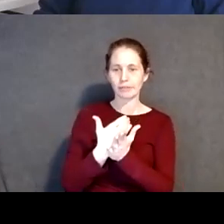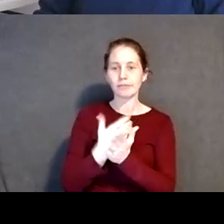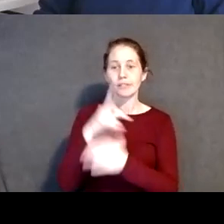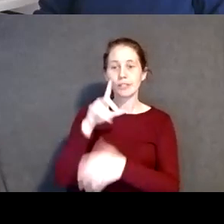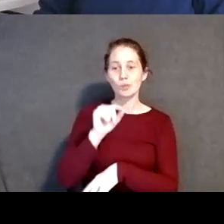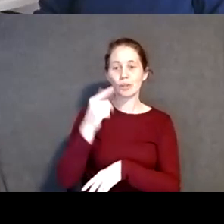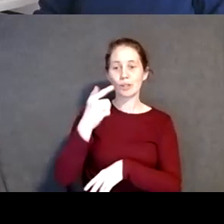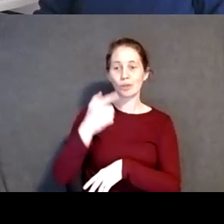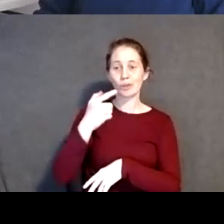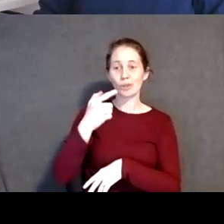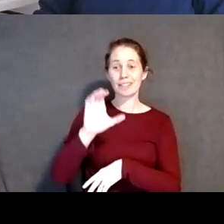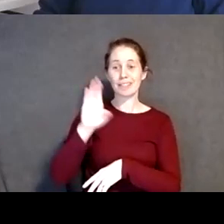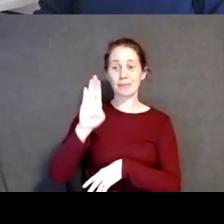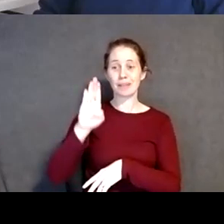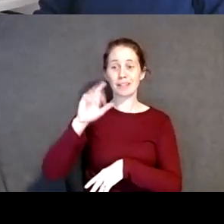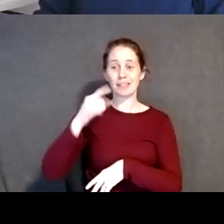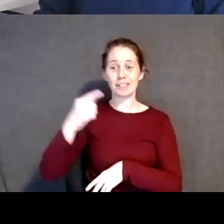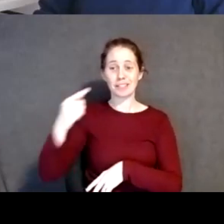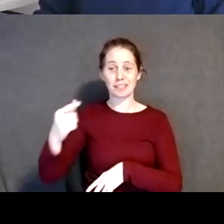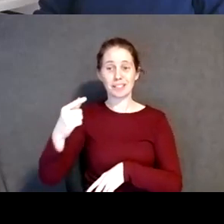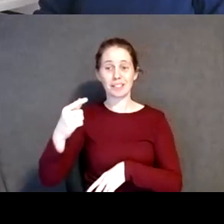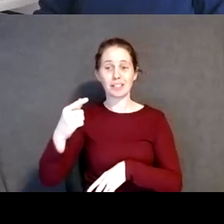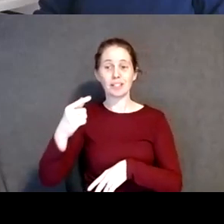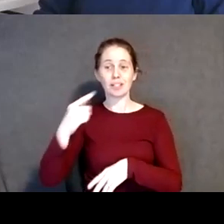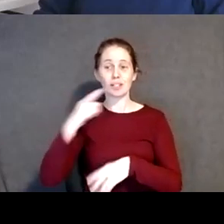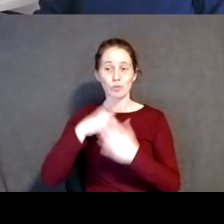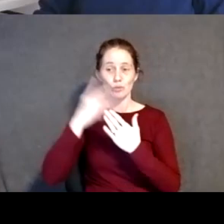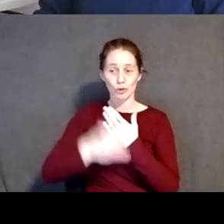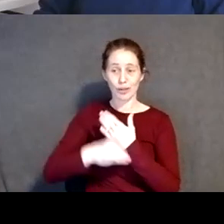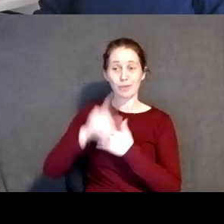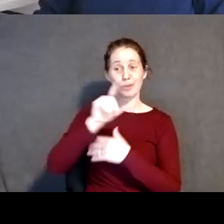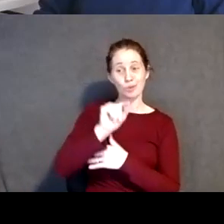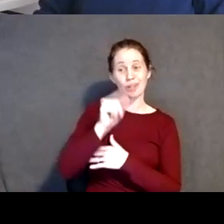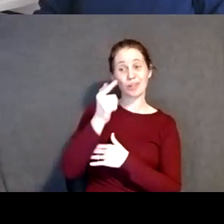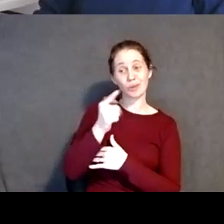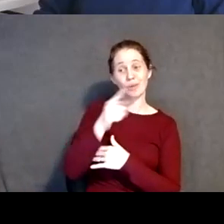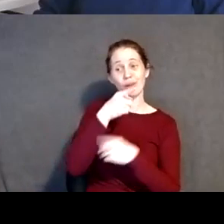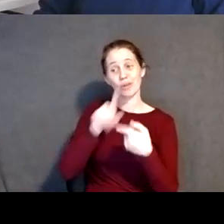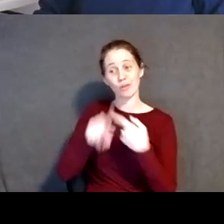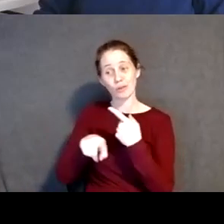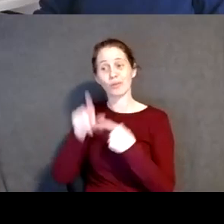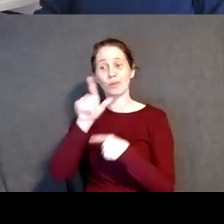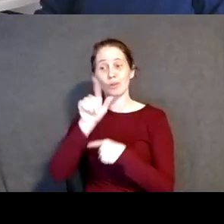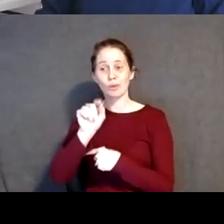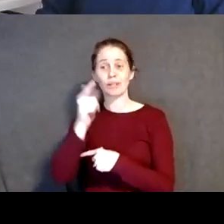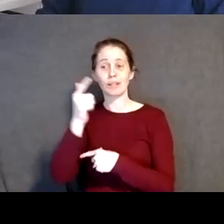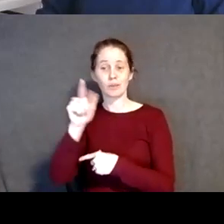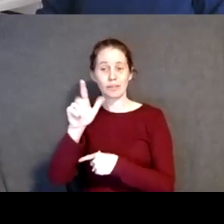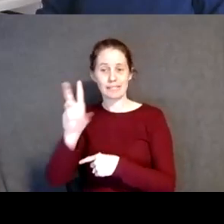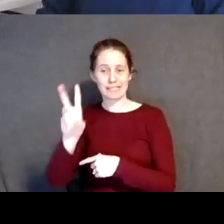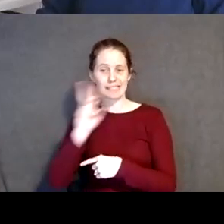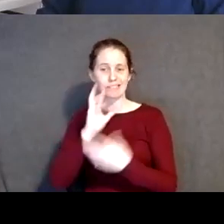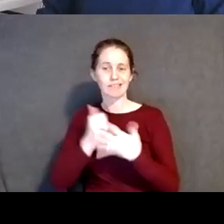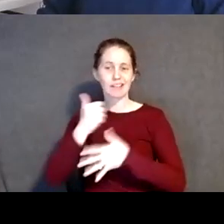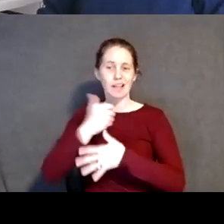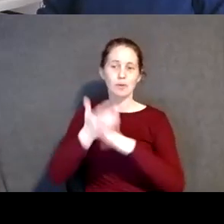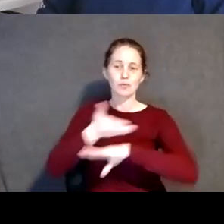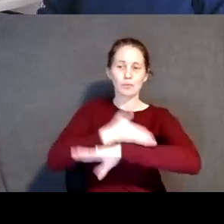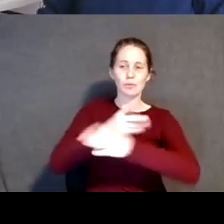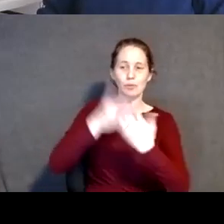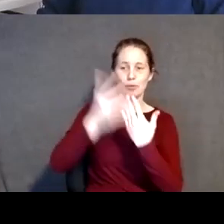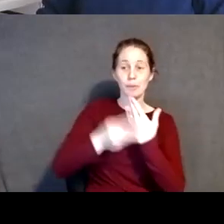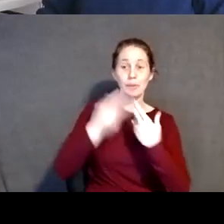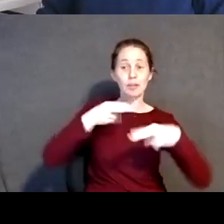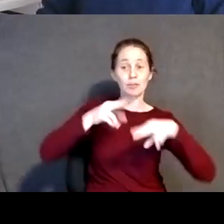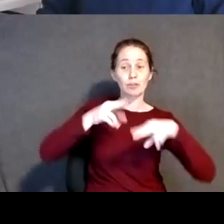2021 CDBG Program and the 2021 through 2026 Capital Improvement Program by increasing